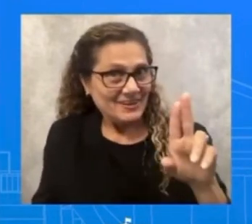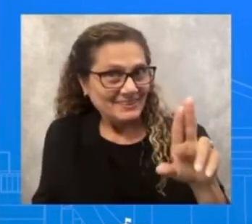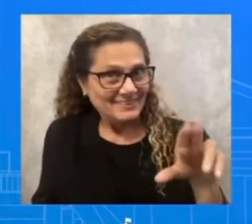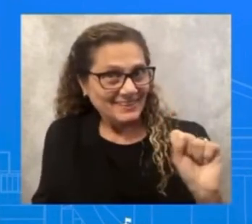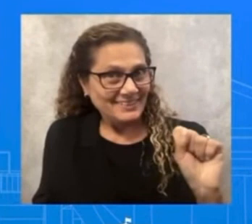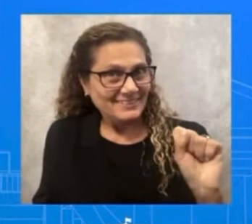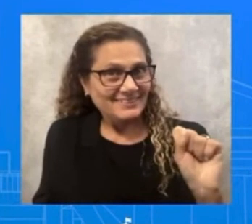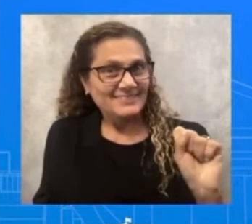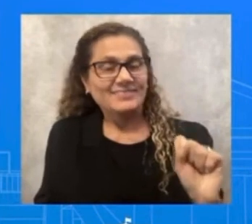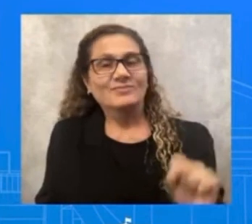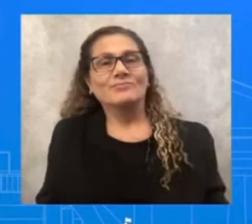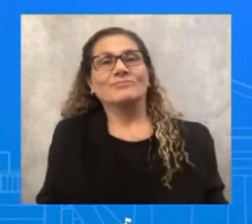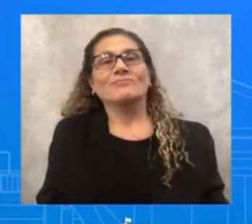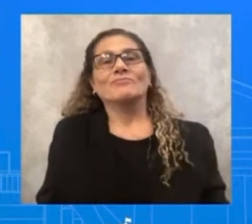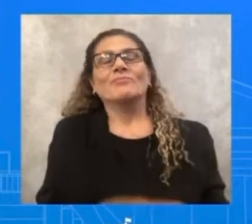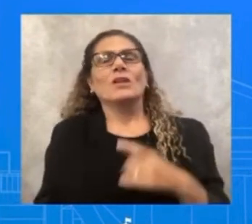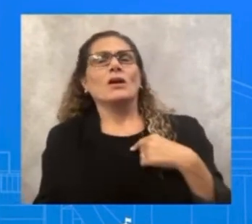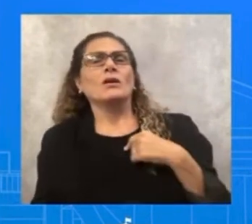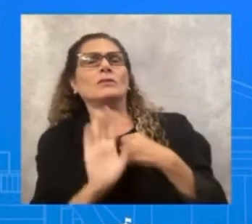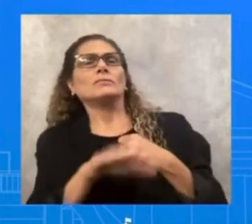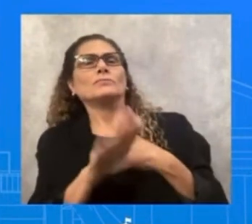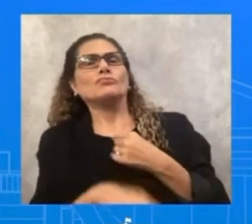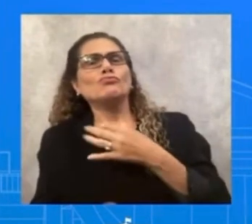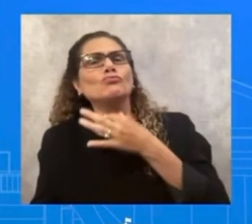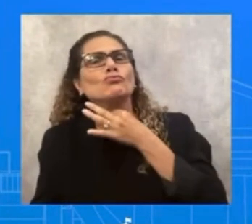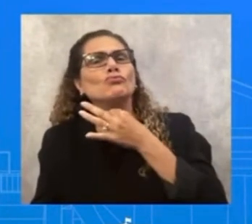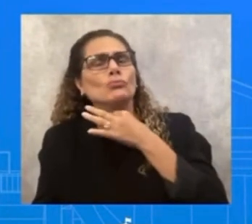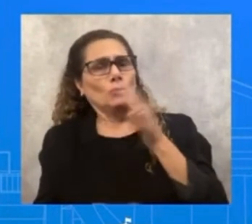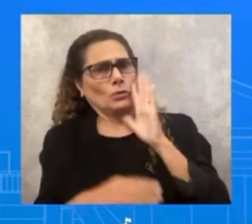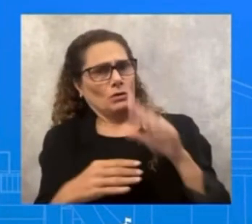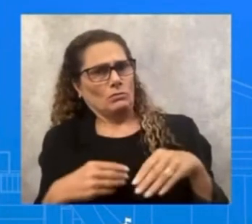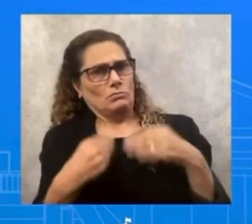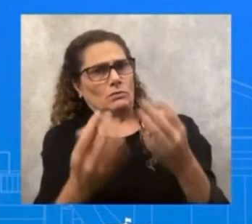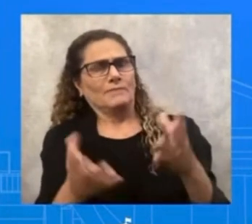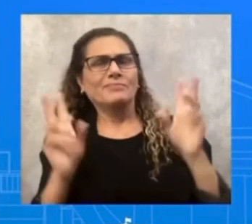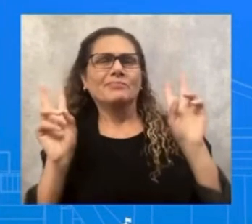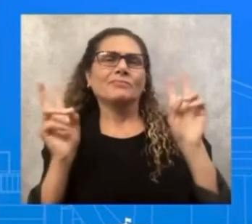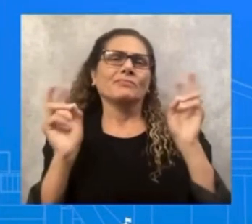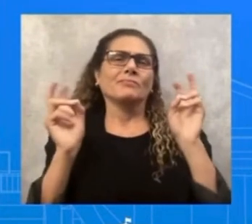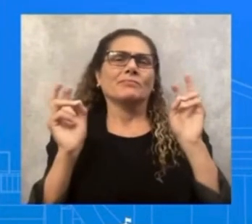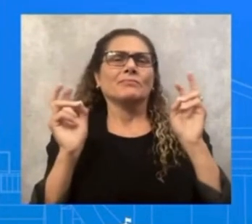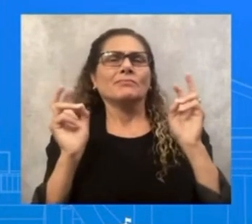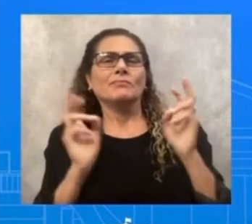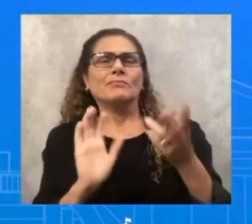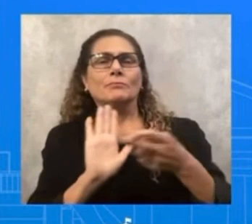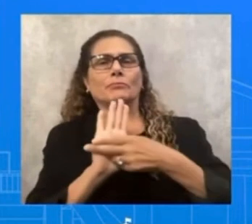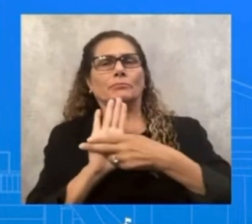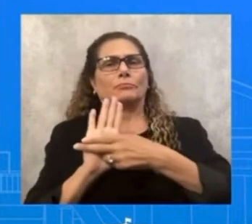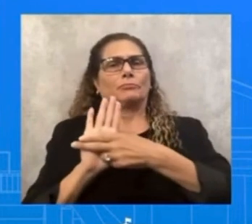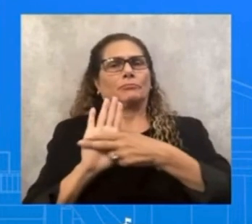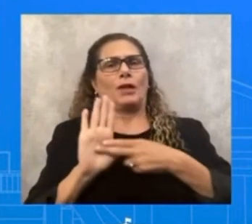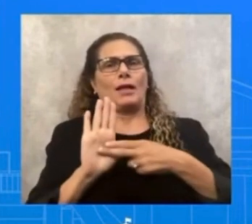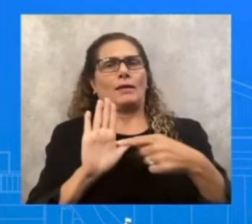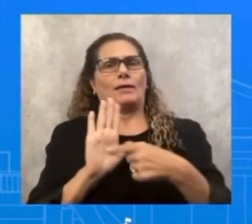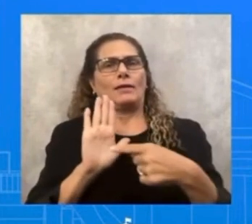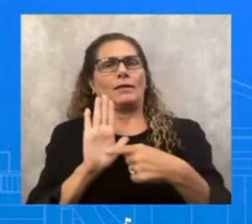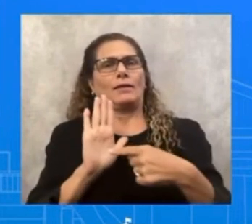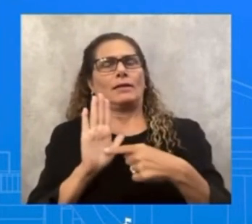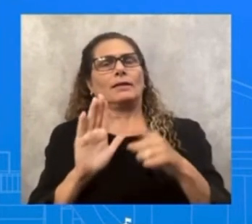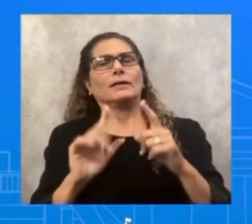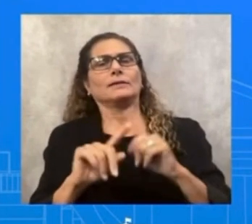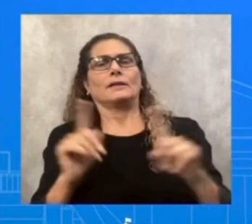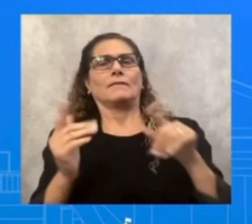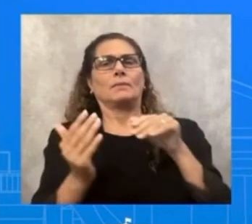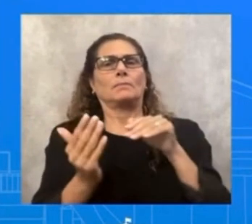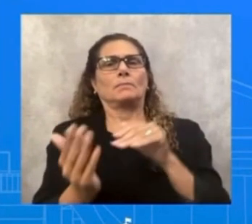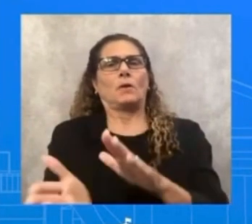to sell or, say, brand the legislation in a different way moving forward? Nira, you mentioned that the provisions are often very, very